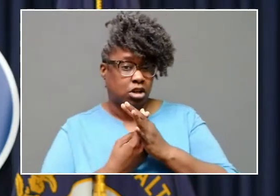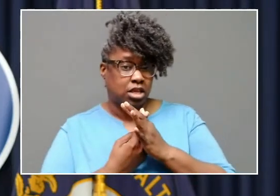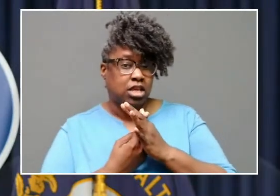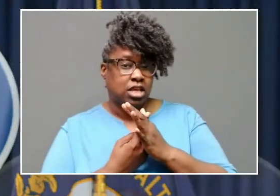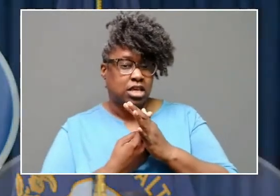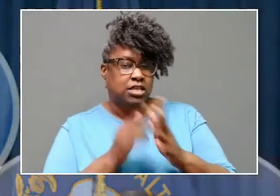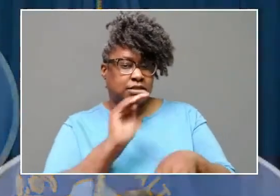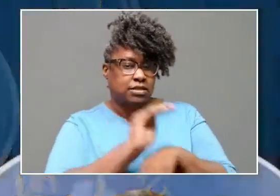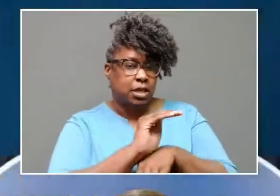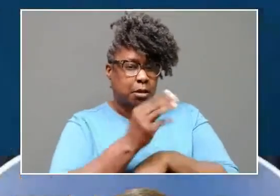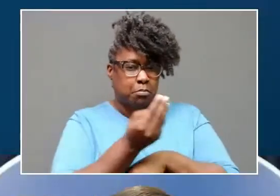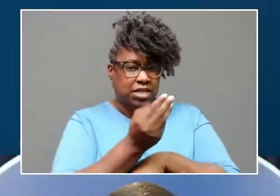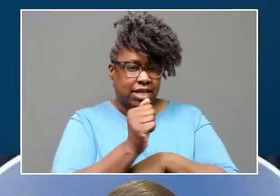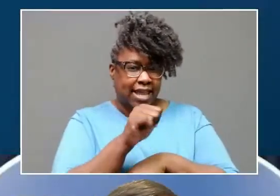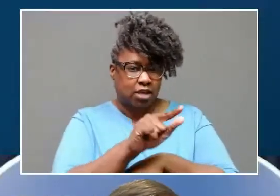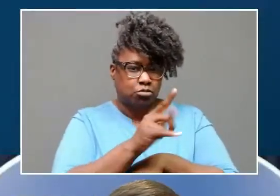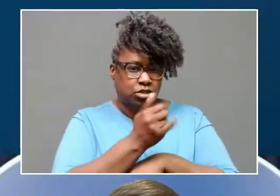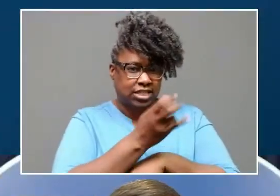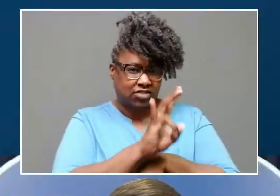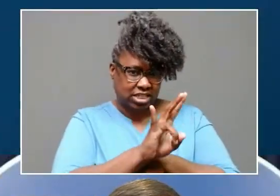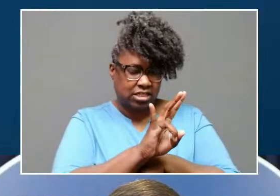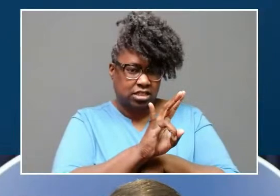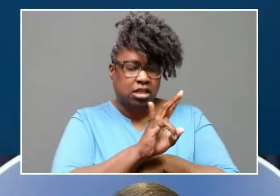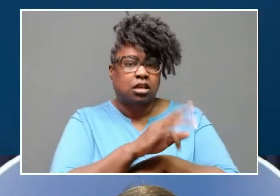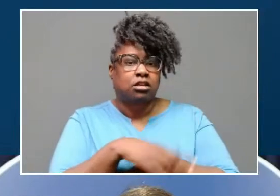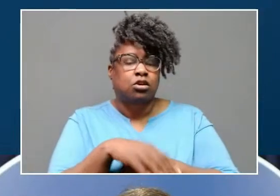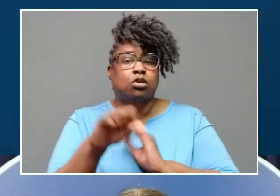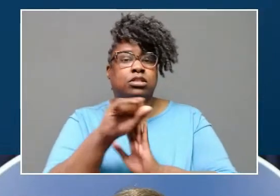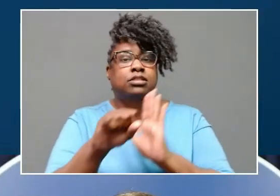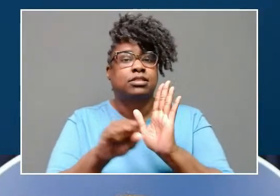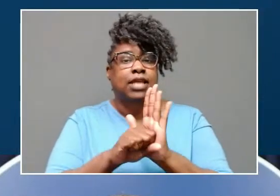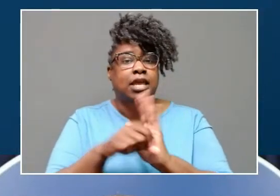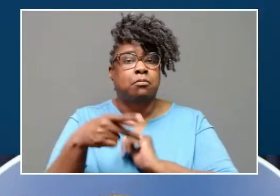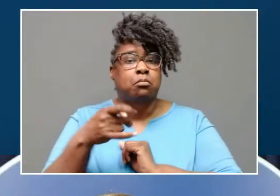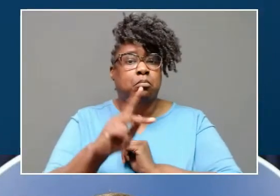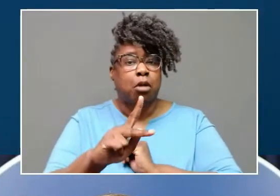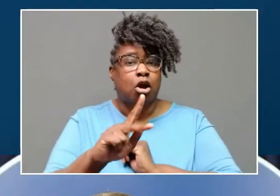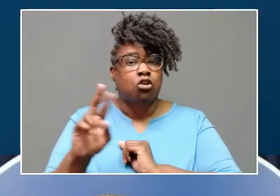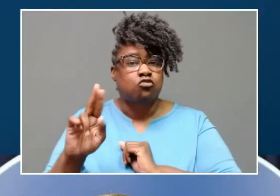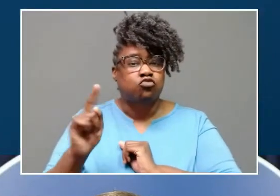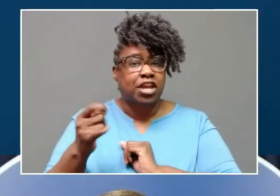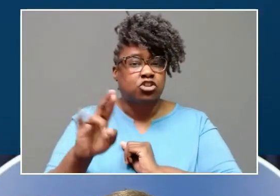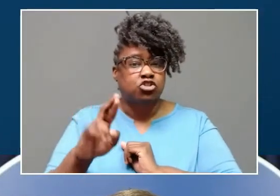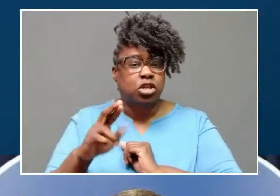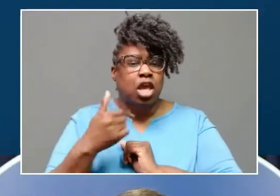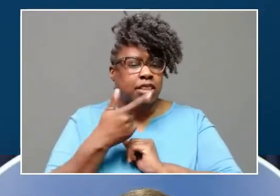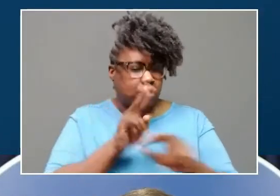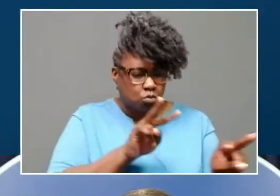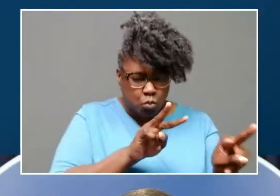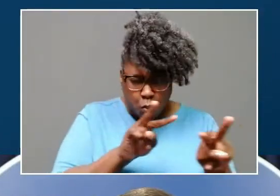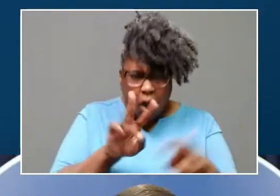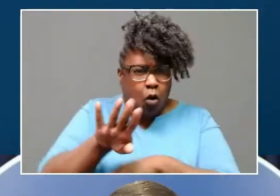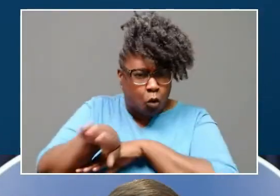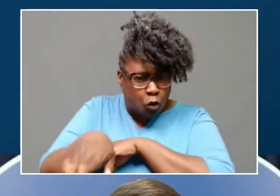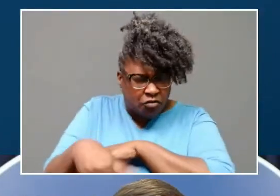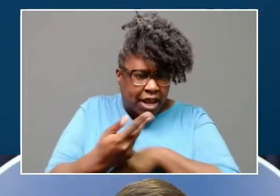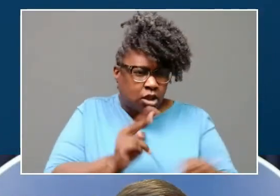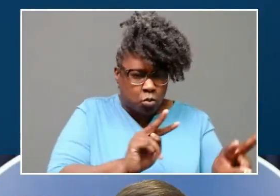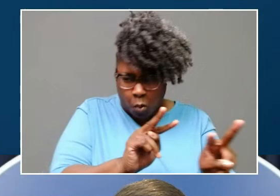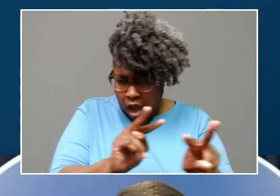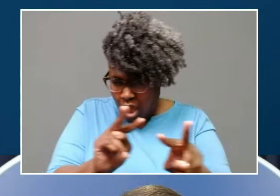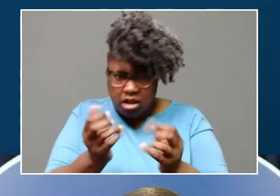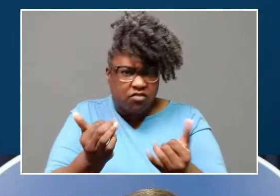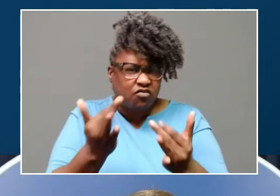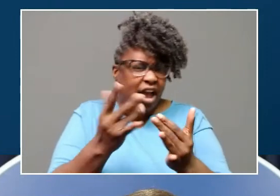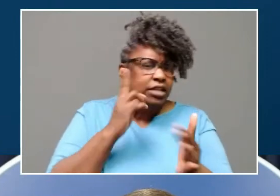The Kentucky State Park Ranger Division provided overnight watch. We're thankful for nearly 100 firefighters from the Kentucky Division of